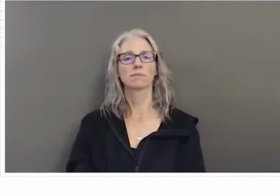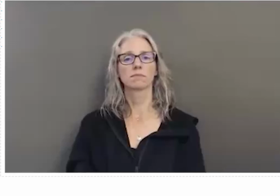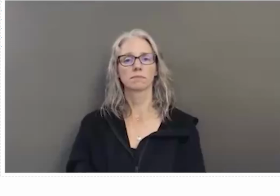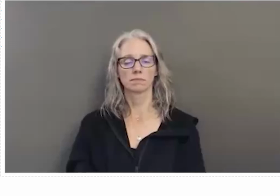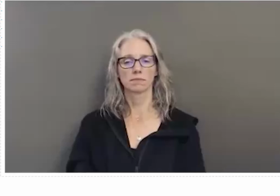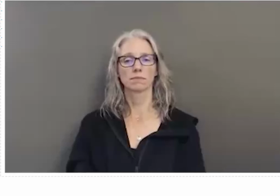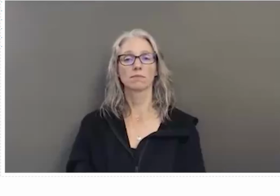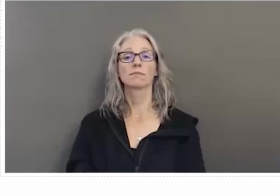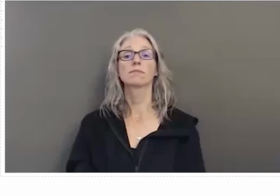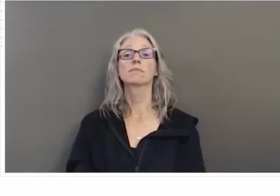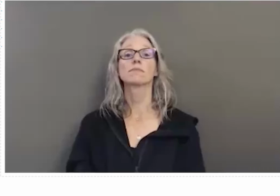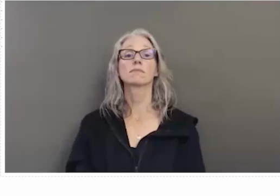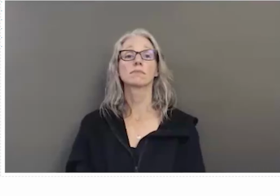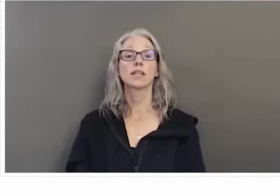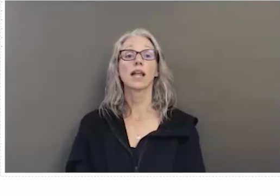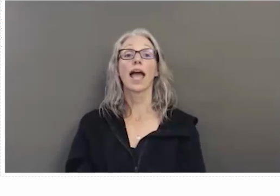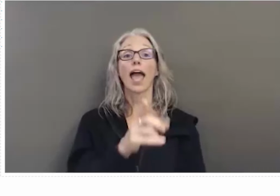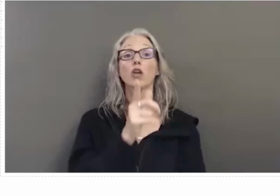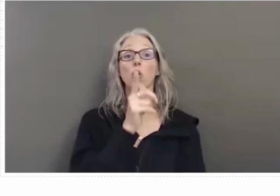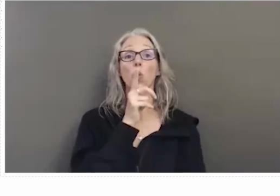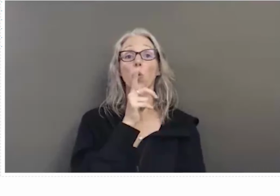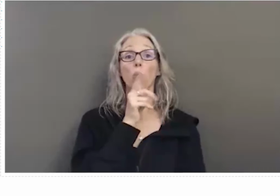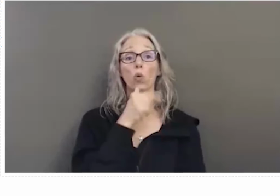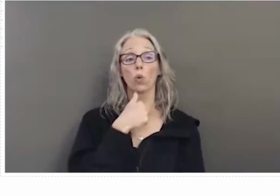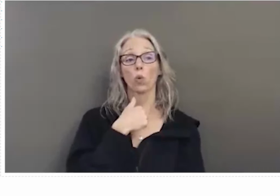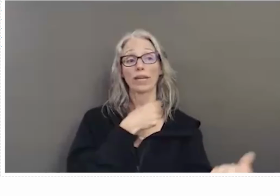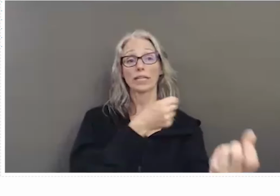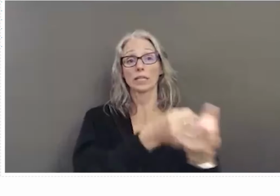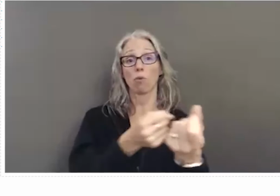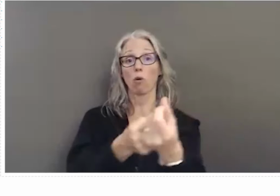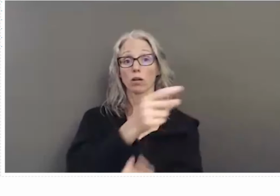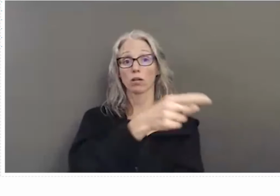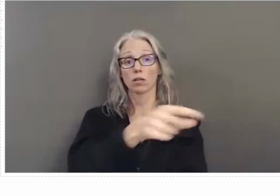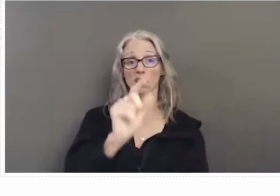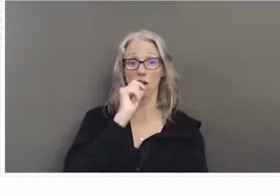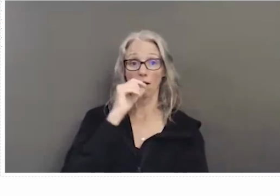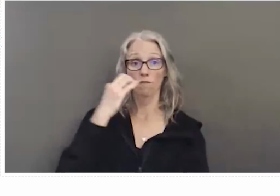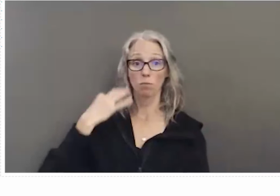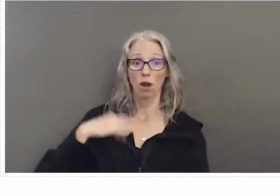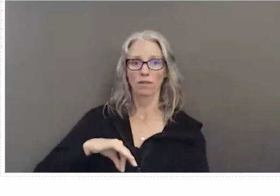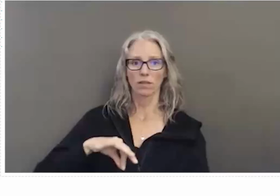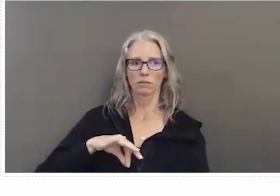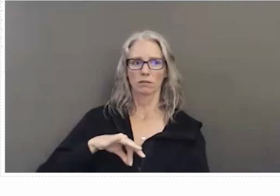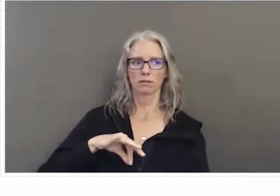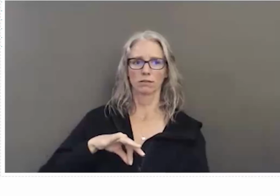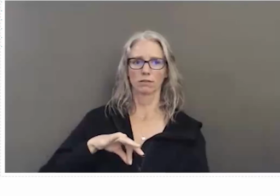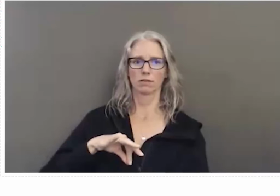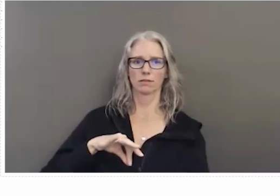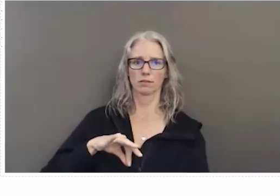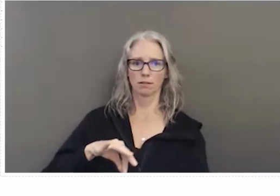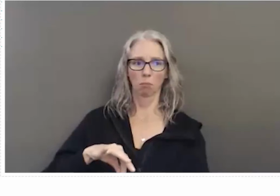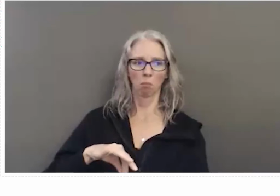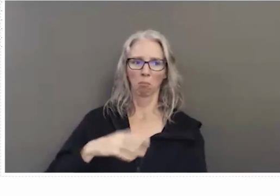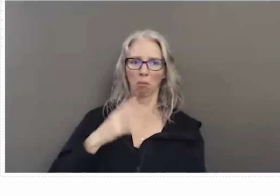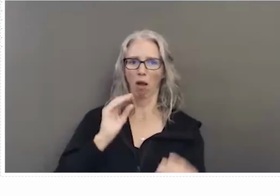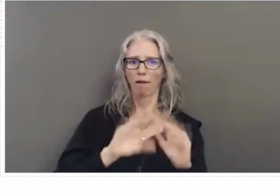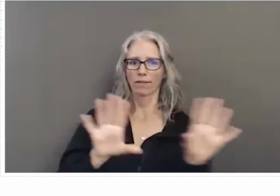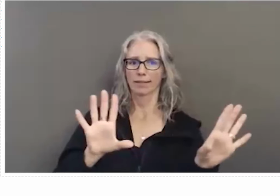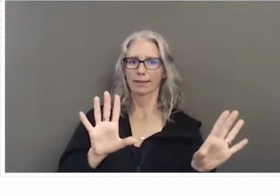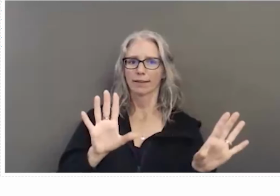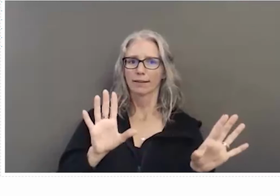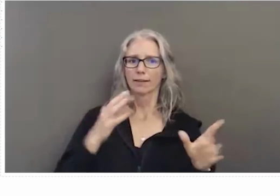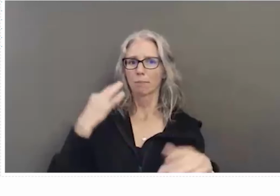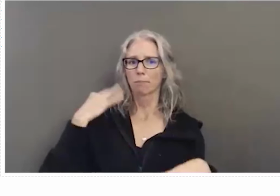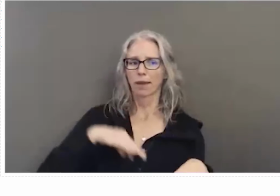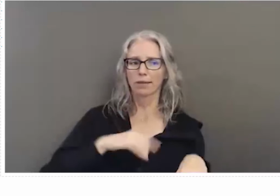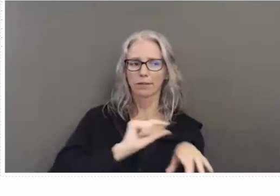that, benefited in some way or another about, you know, obtaining budgets through that campaign. However, you rarely saw or heard about that.